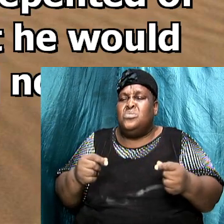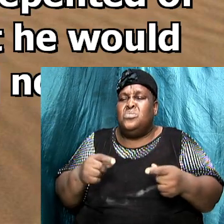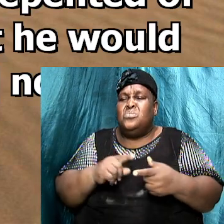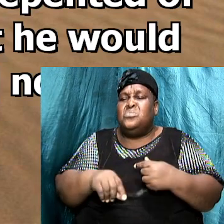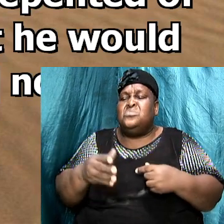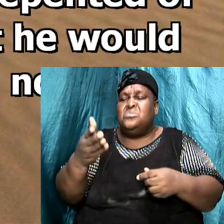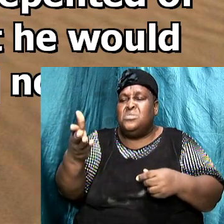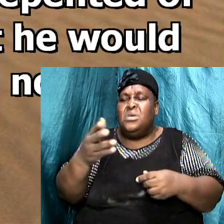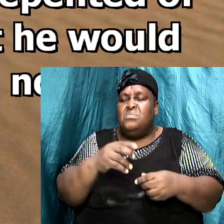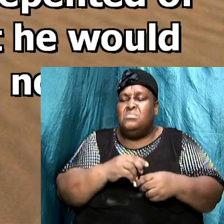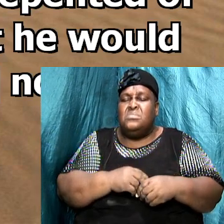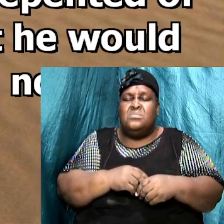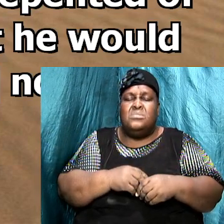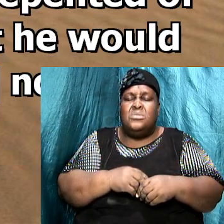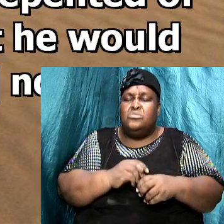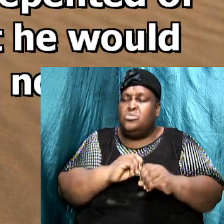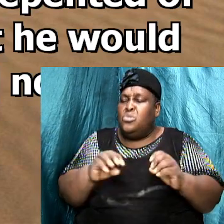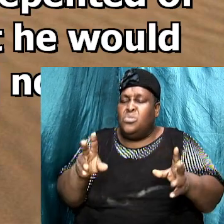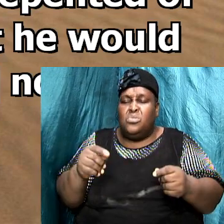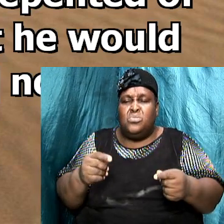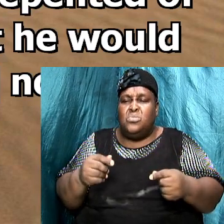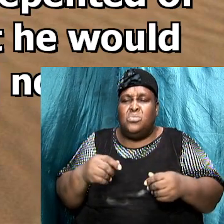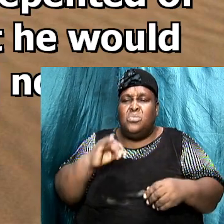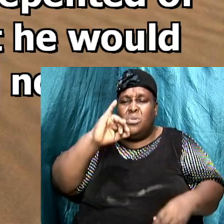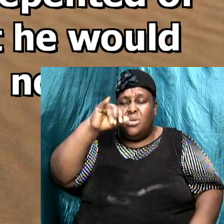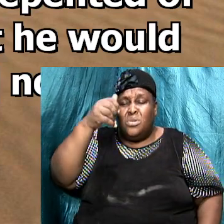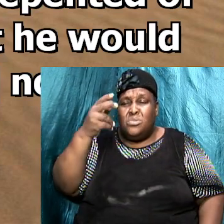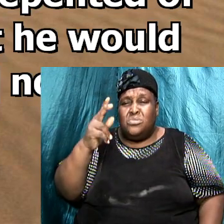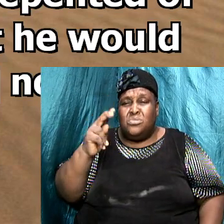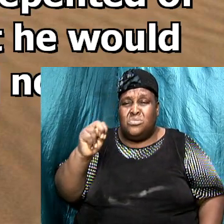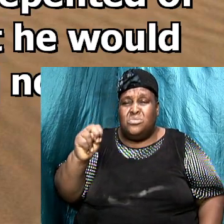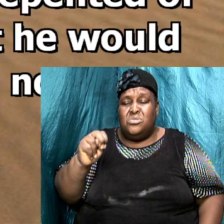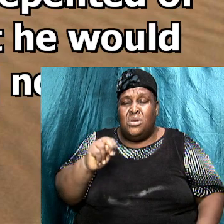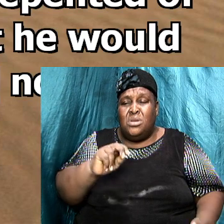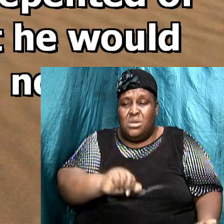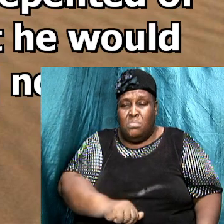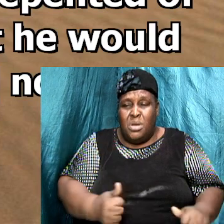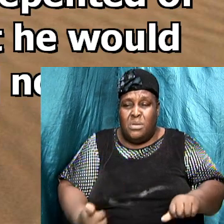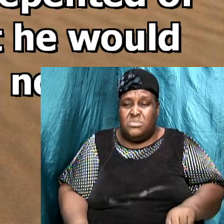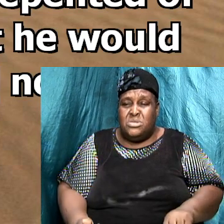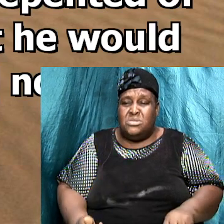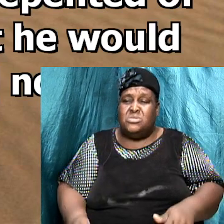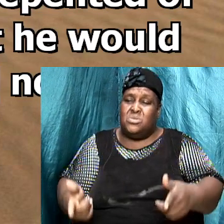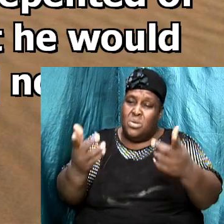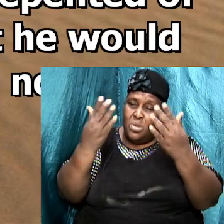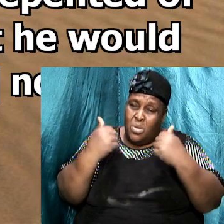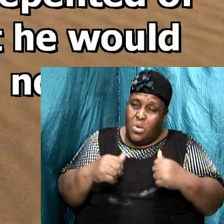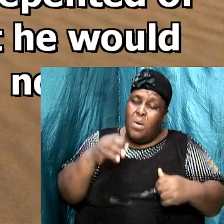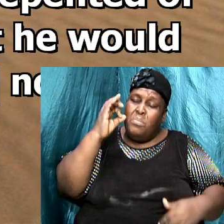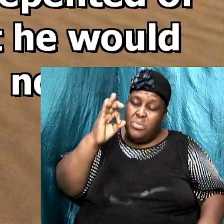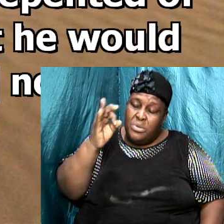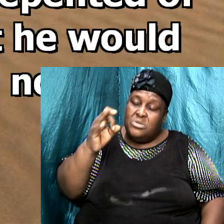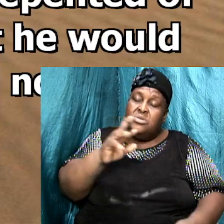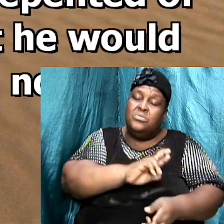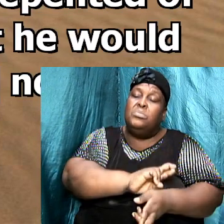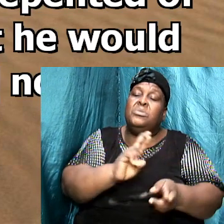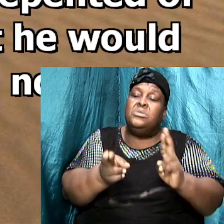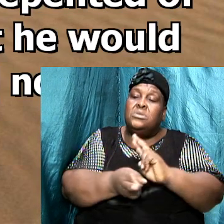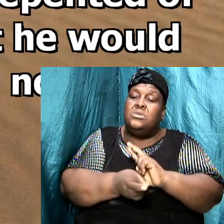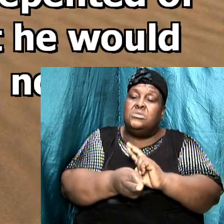it. John the Baptist, the forerunner of Jesus Christ, came preaching